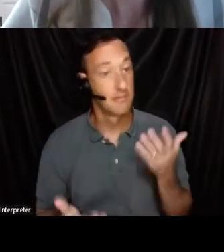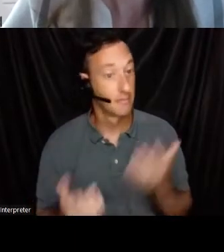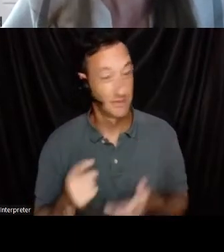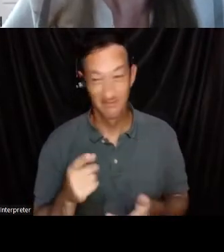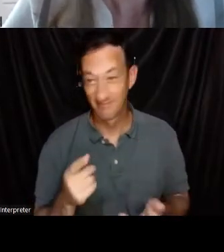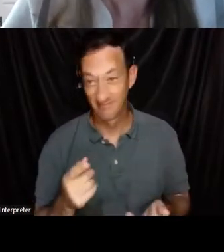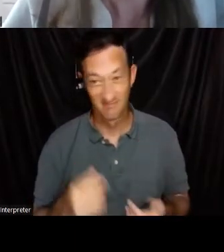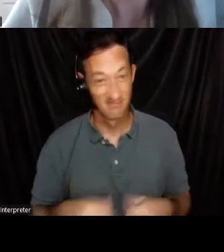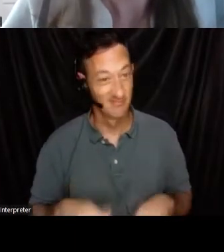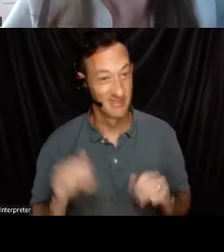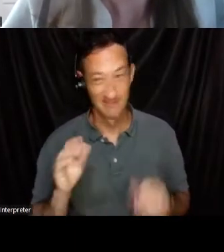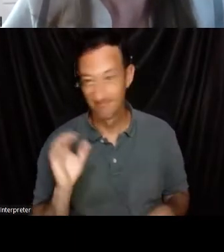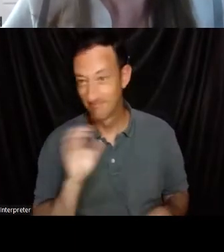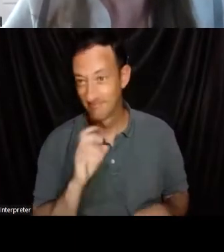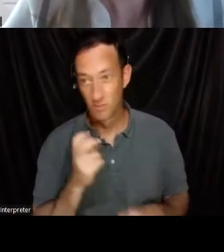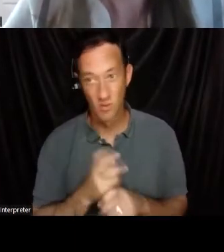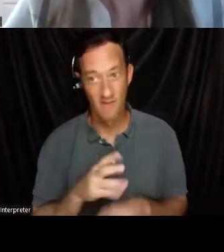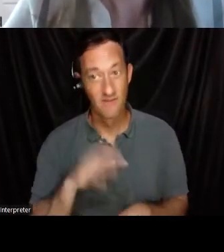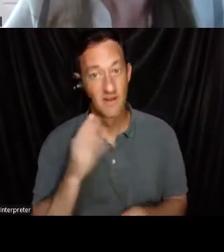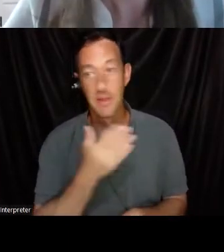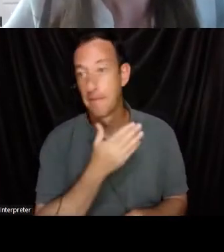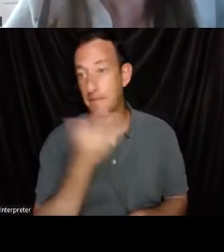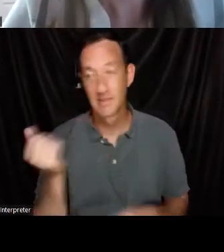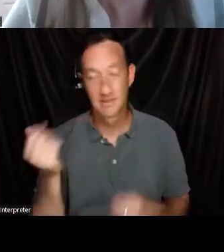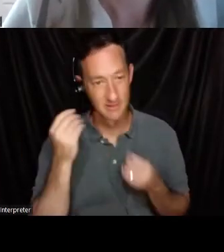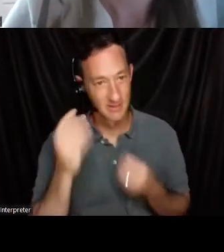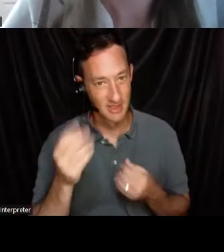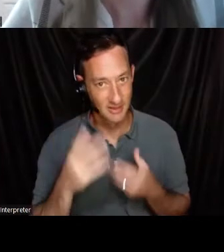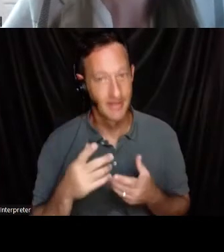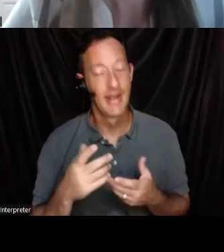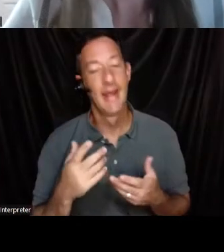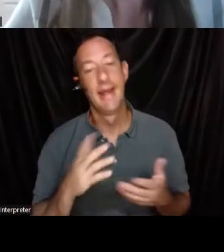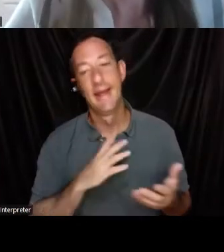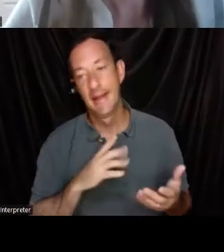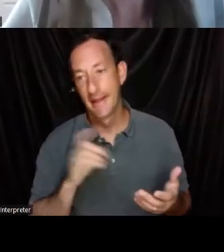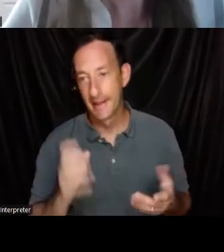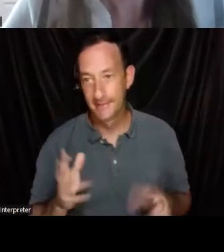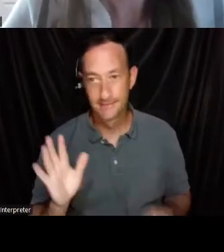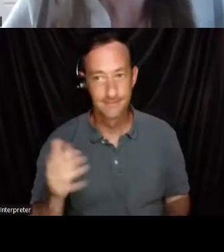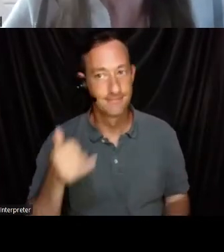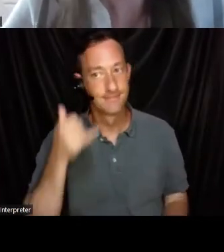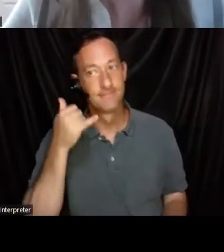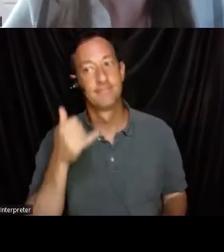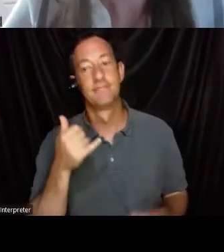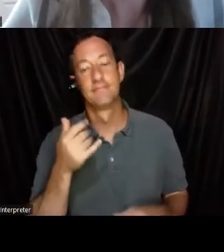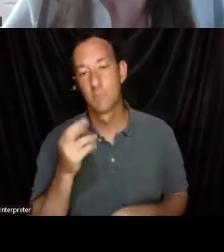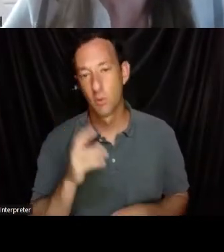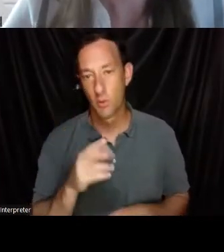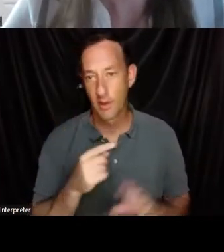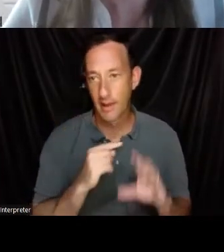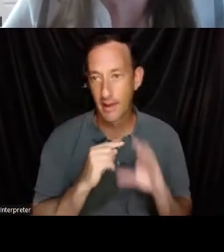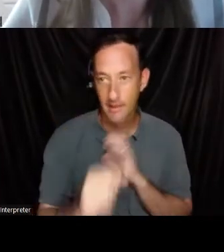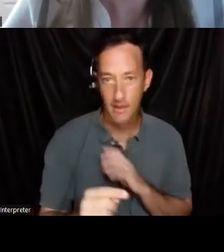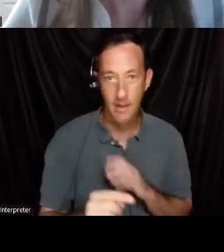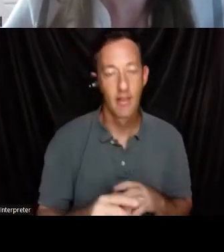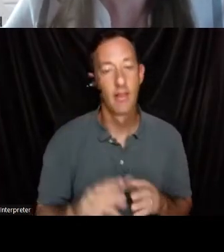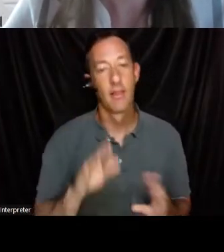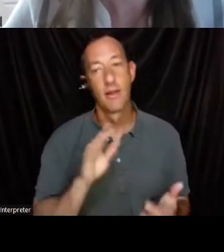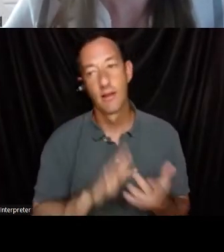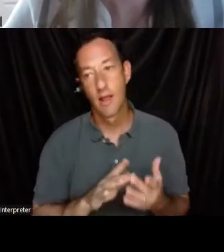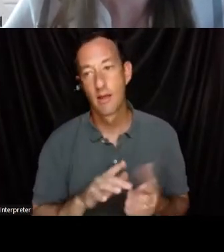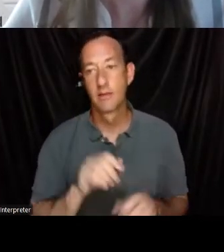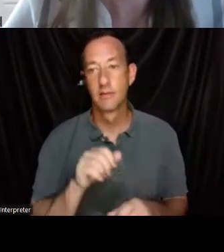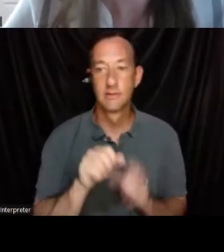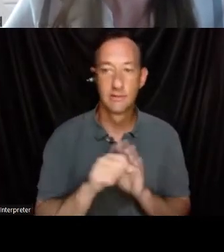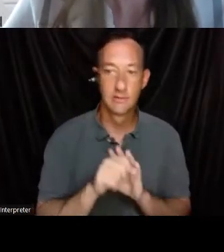find the best data, and you might have to actually pick up the phone or send an email, contact state or local government or criminal